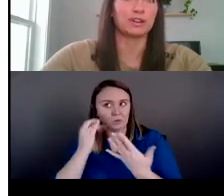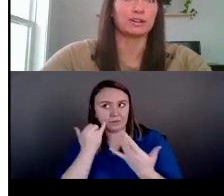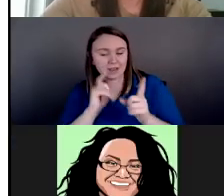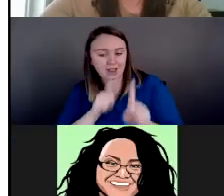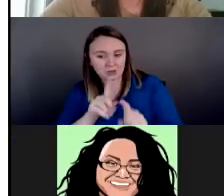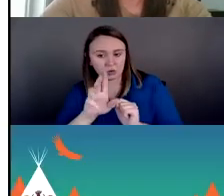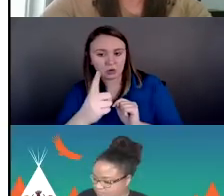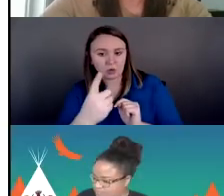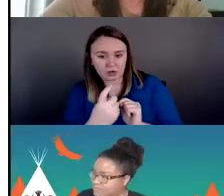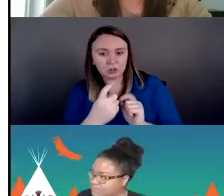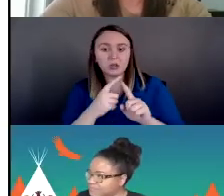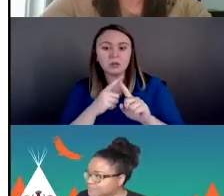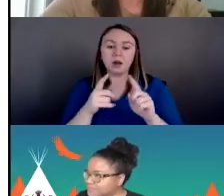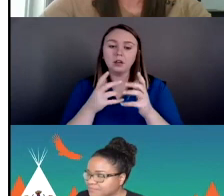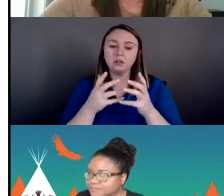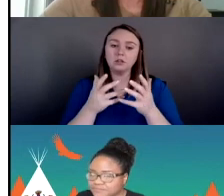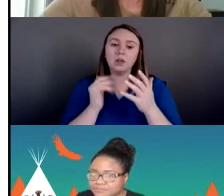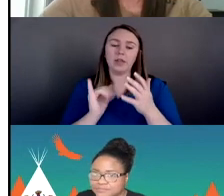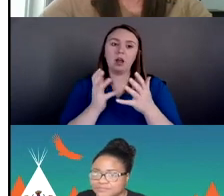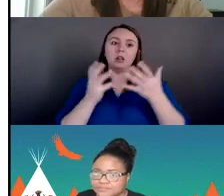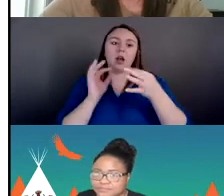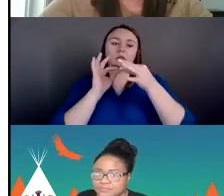the data import that we recently worked on.